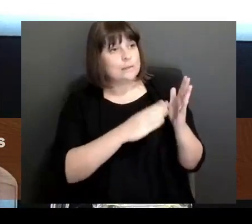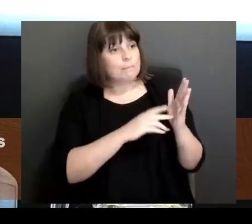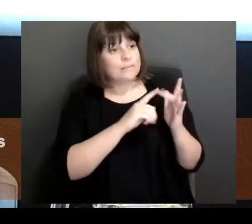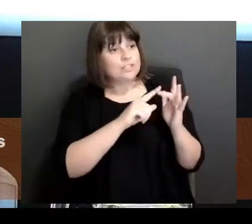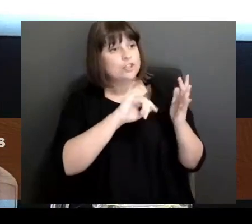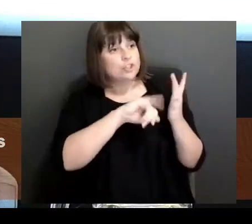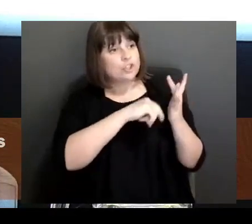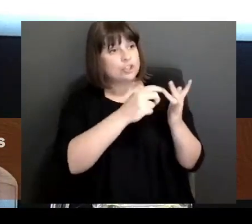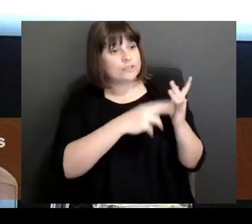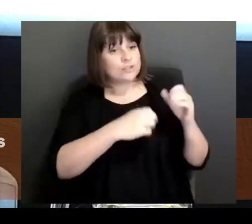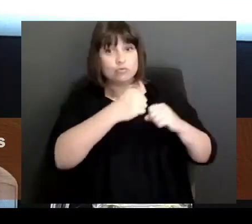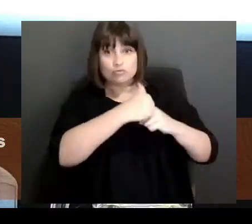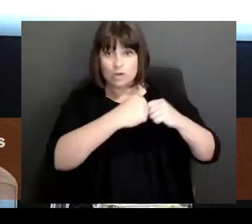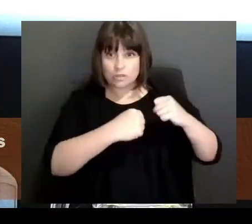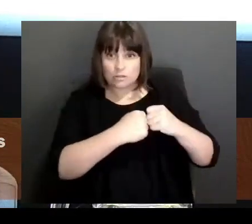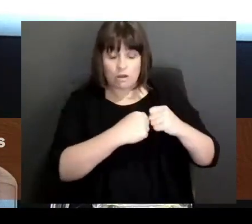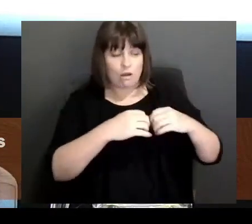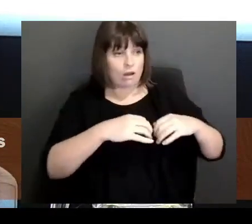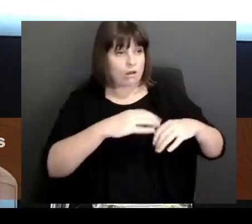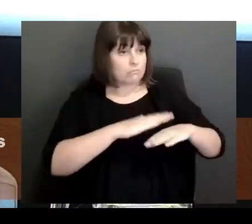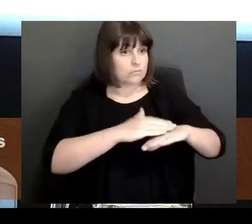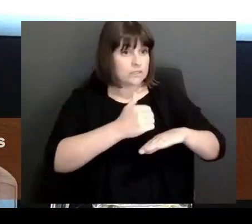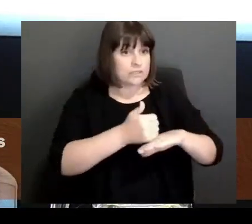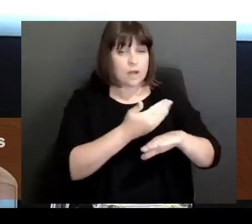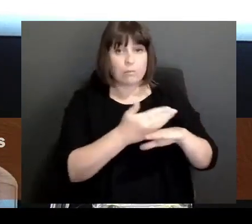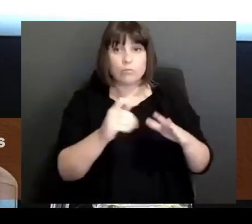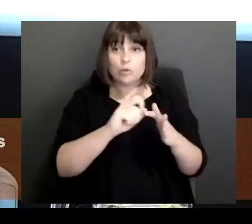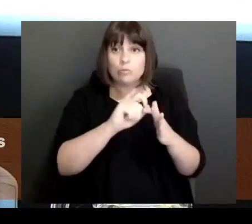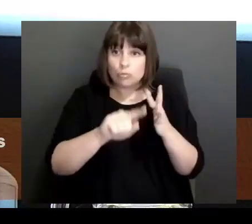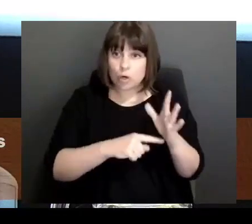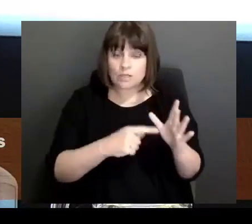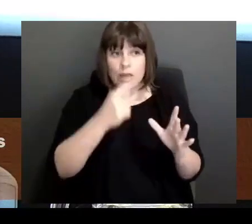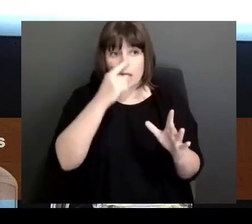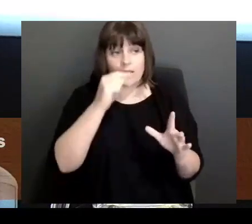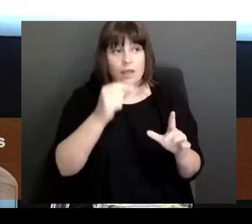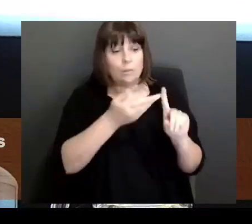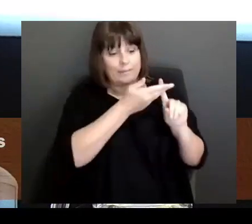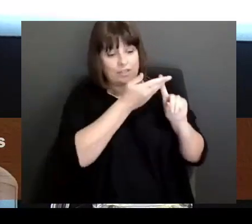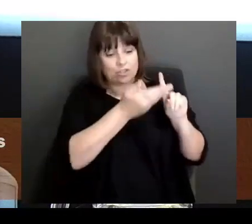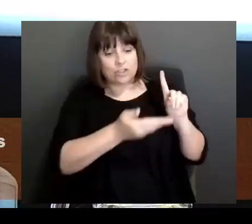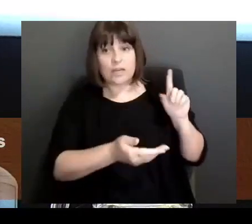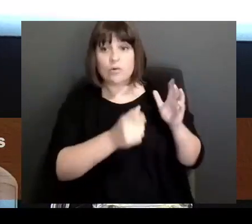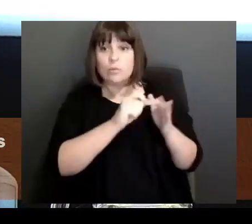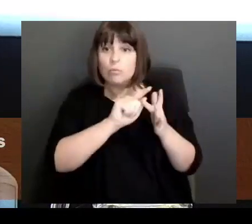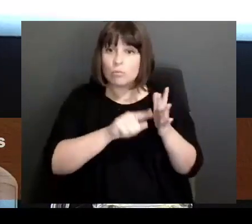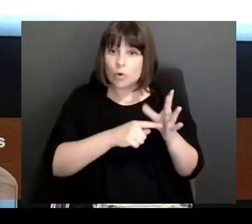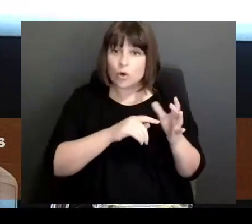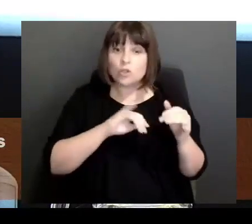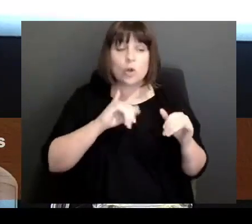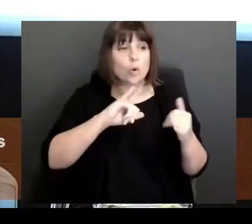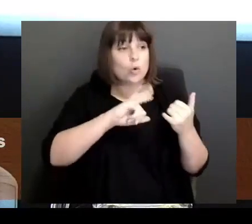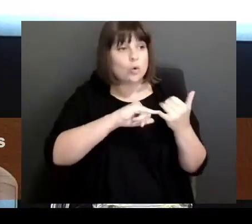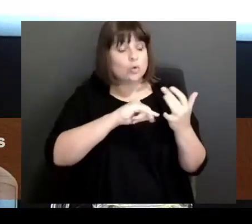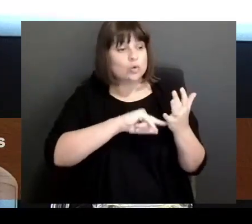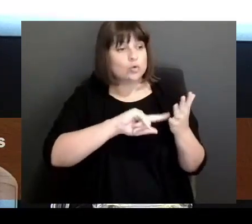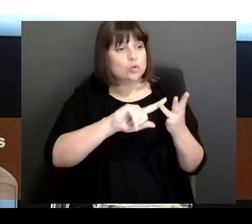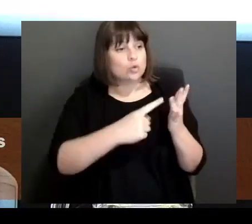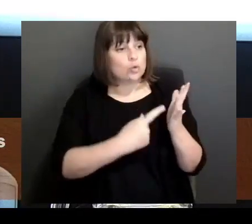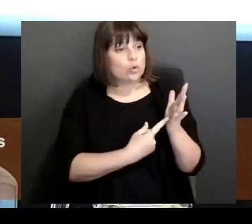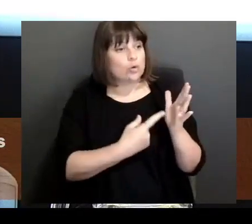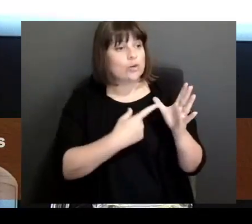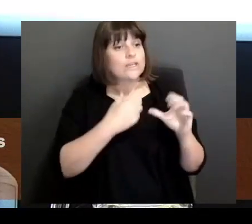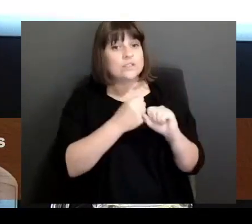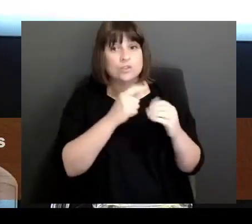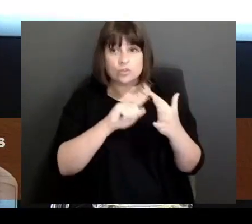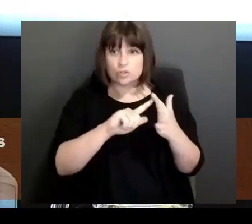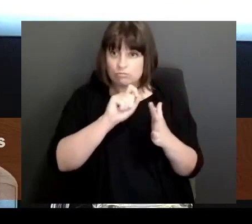projects, whether they be generation projects or storage projects, that there would be